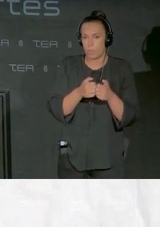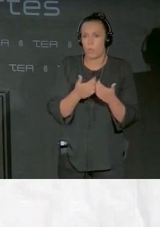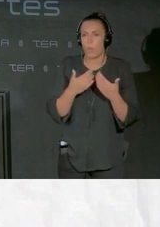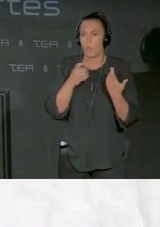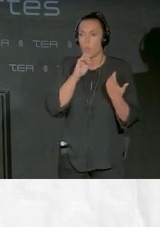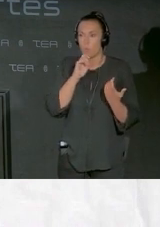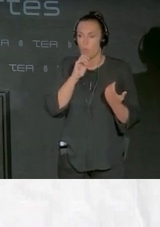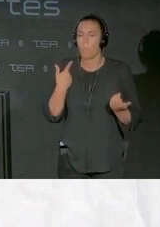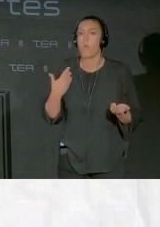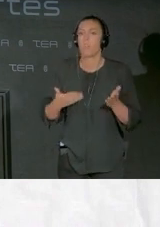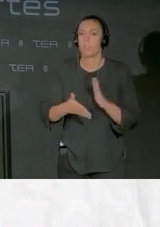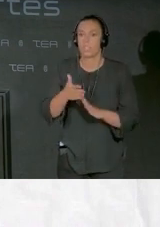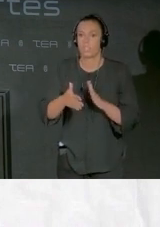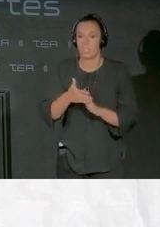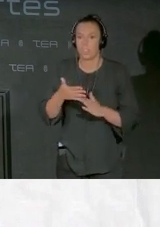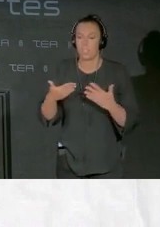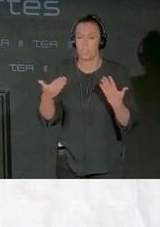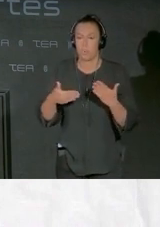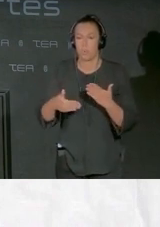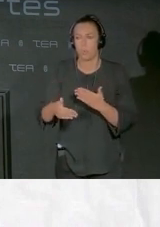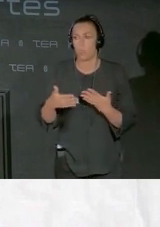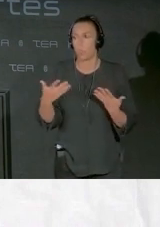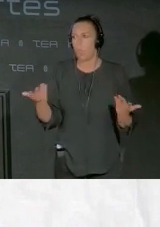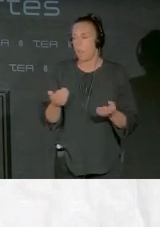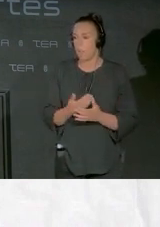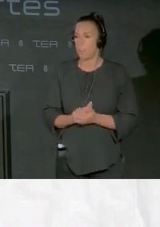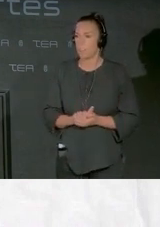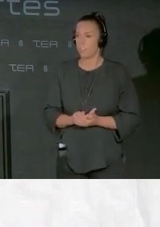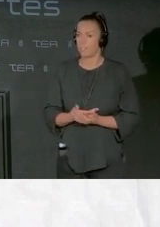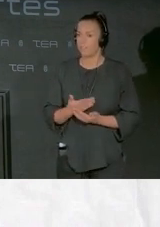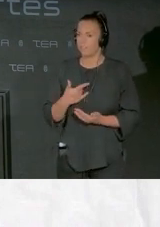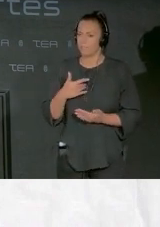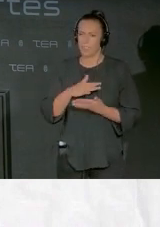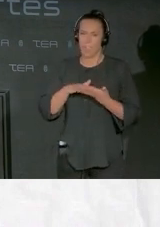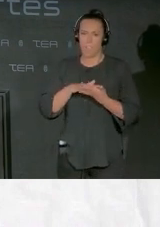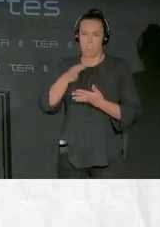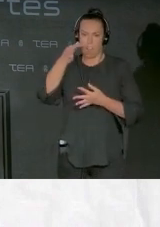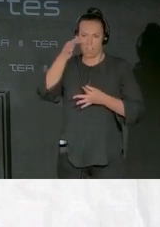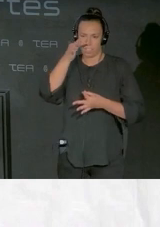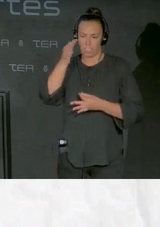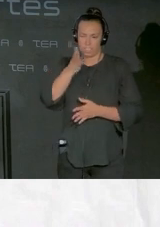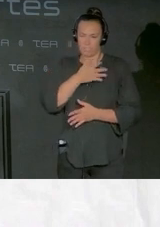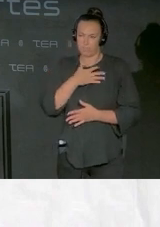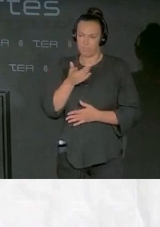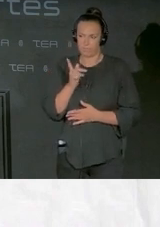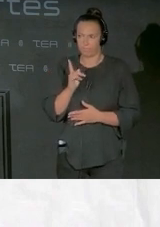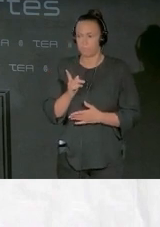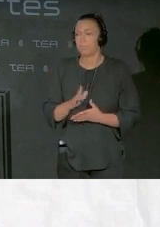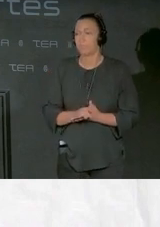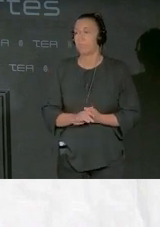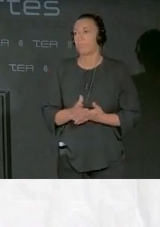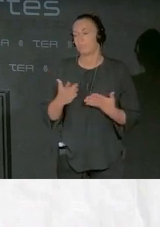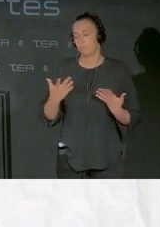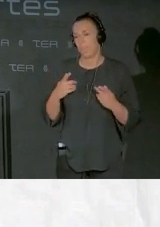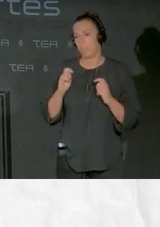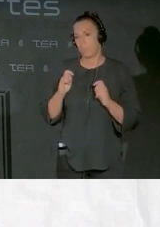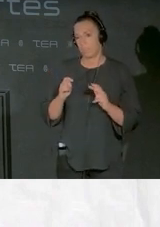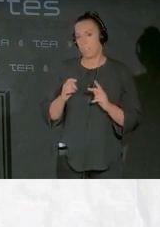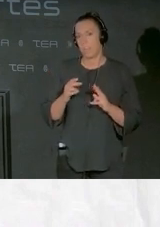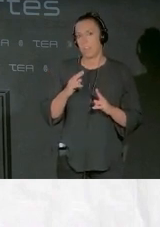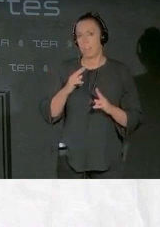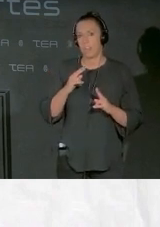because there were already some elements presented, but just the key figures. We are talking about a large industry